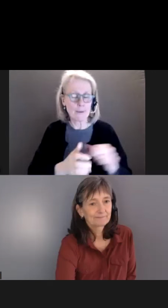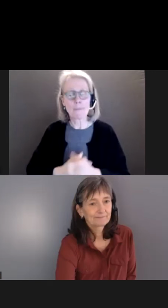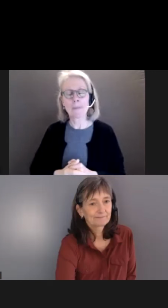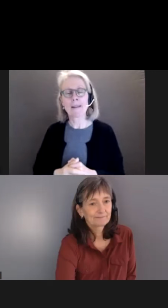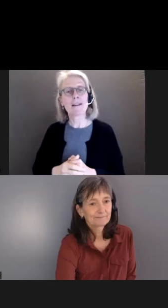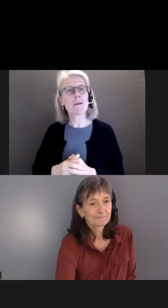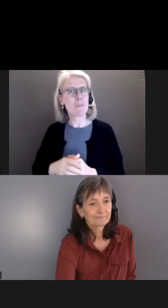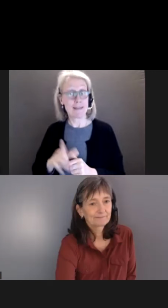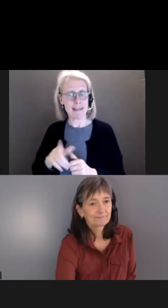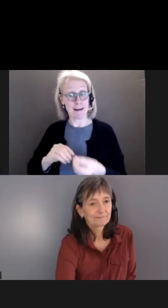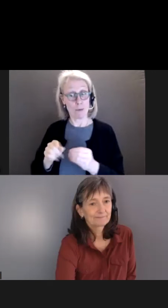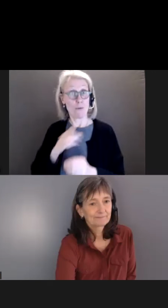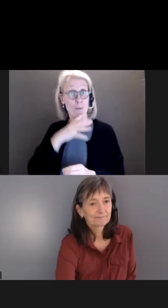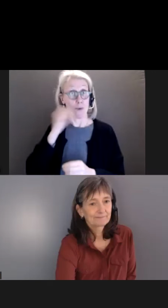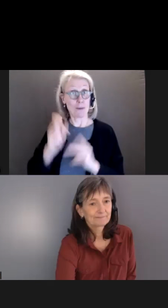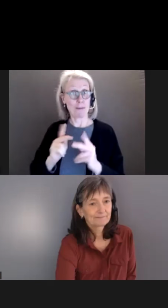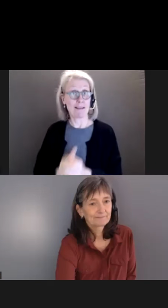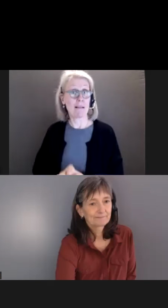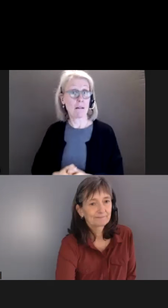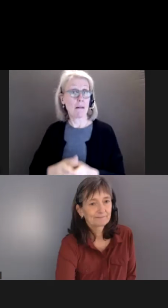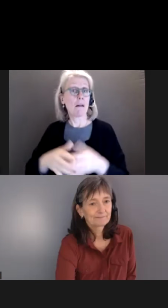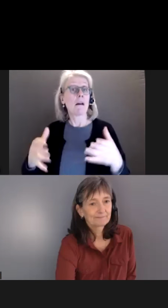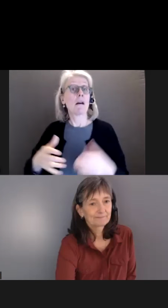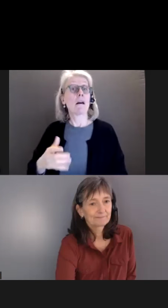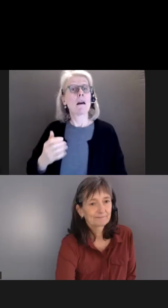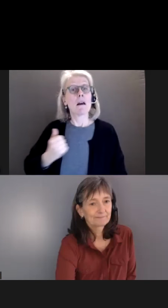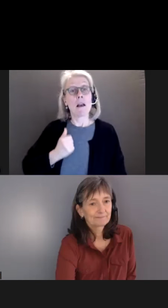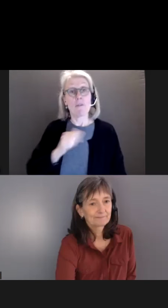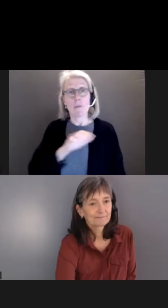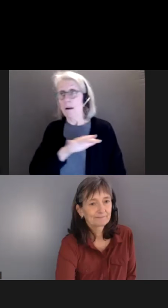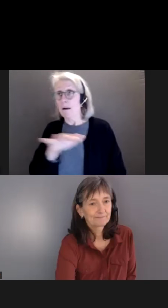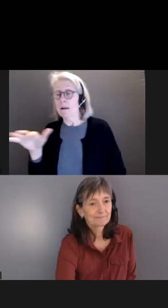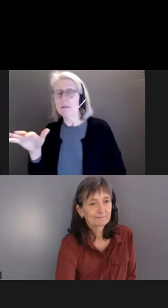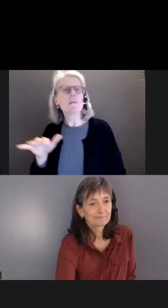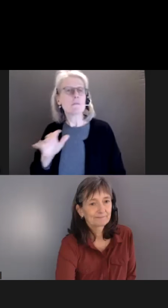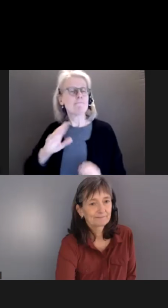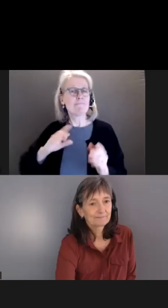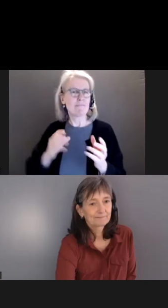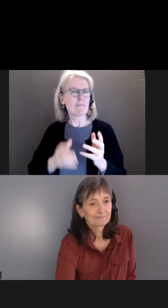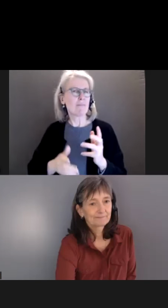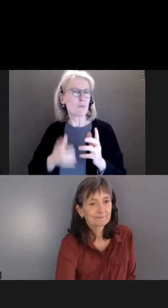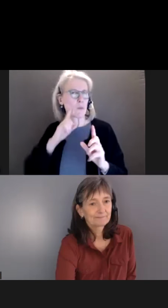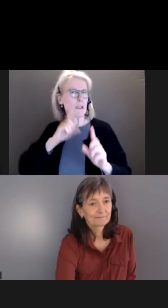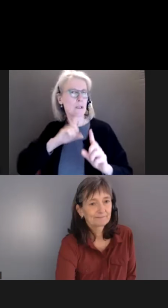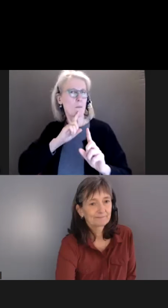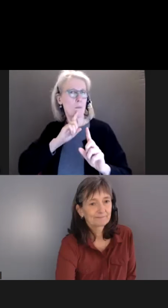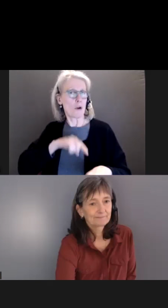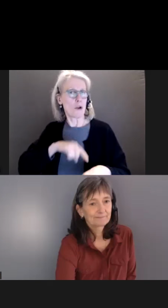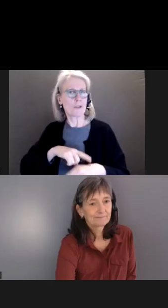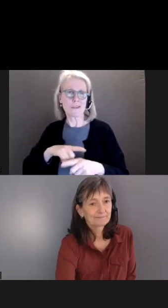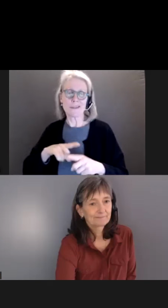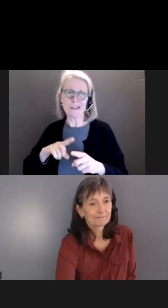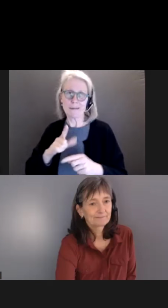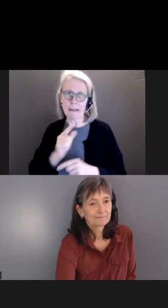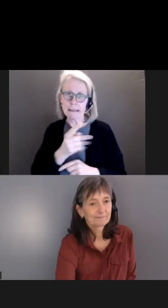of older adults has increased across levels of government, the response to date has largely focused on expanding the provision of institutionalized